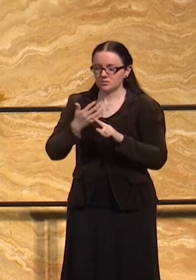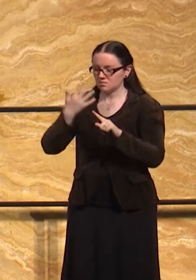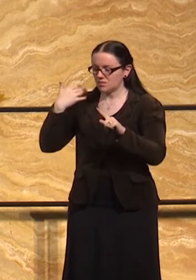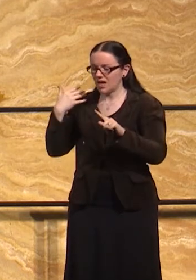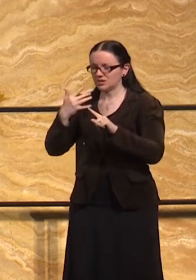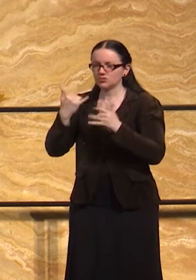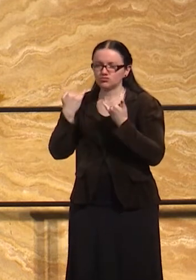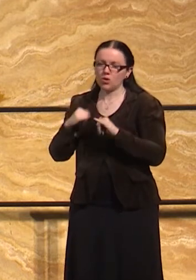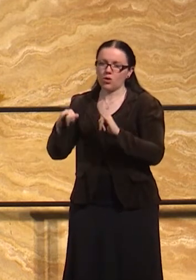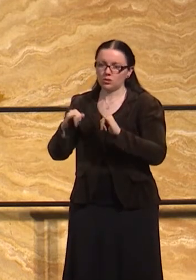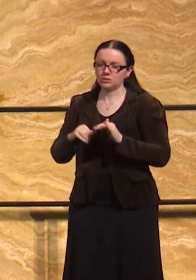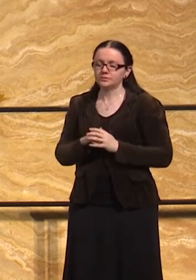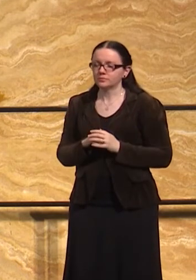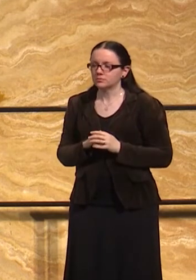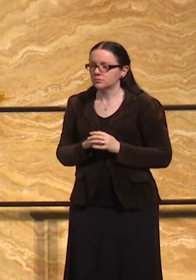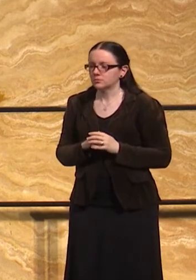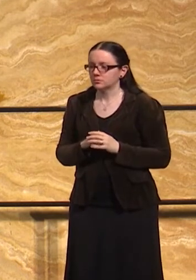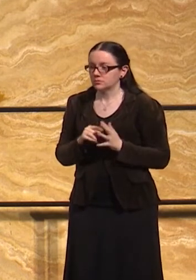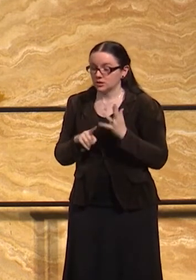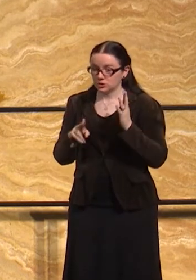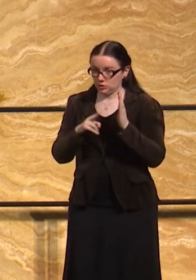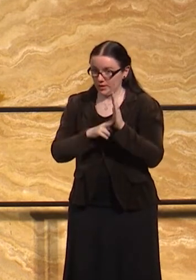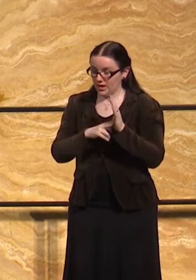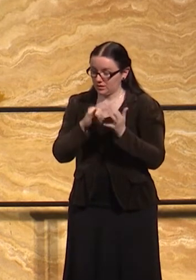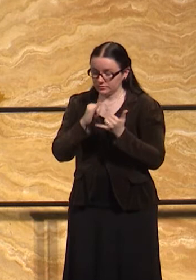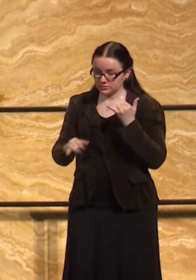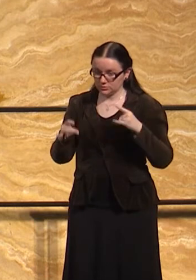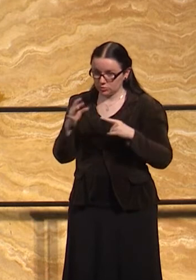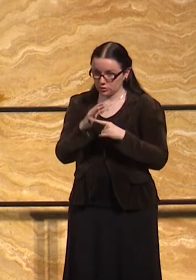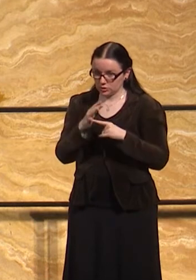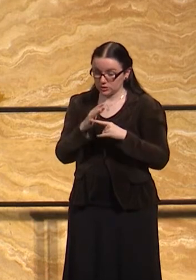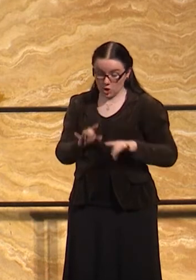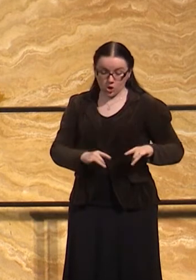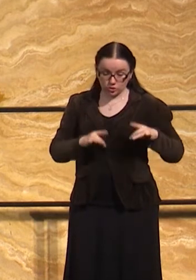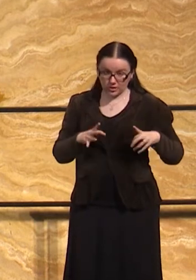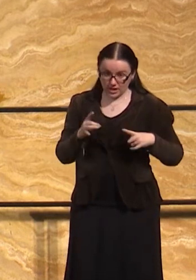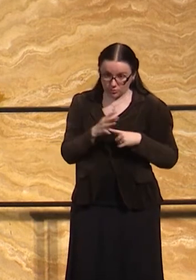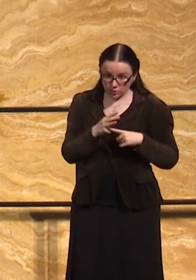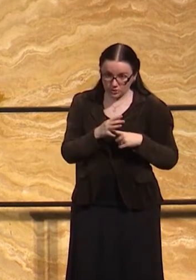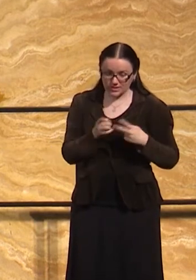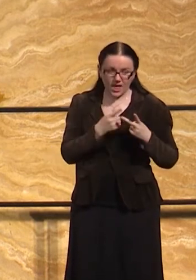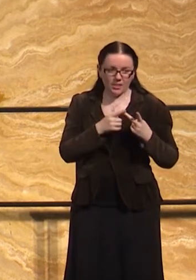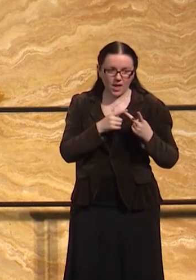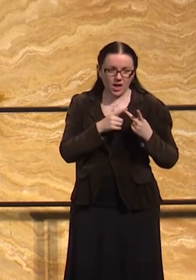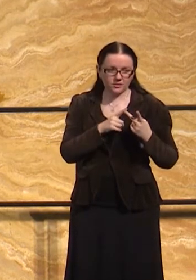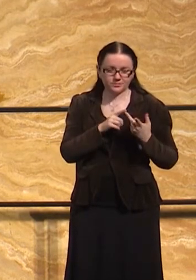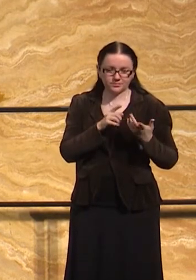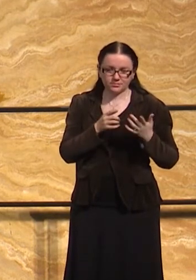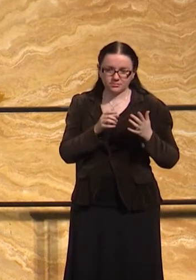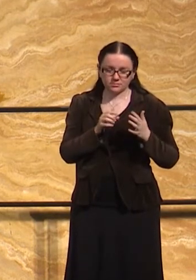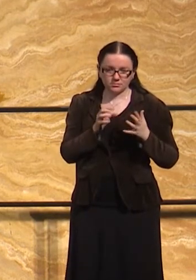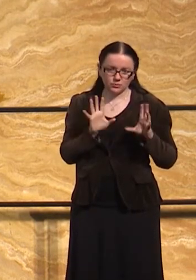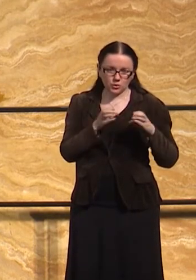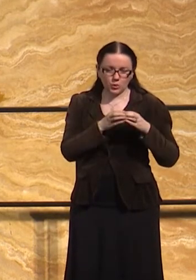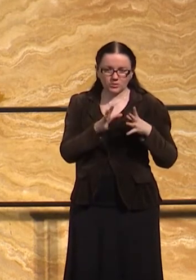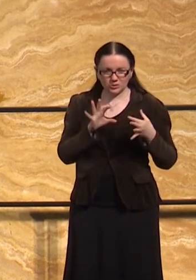in Timor-Leste. So the UN was critical, as well as Australia and other parties, to